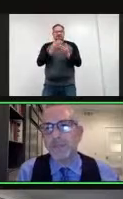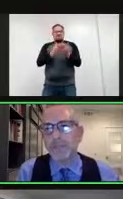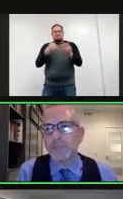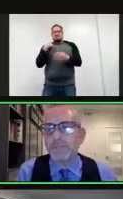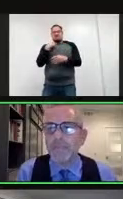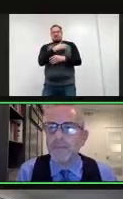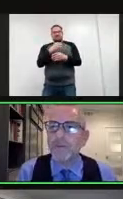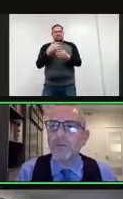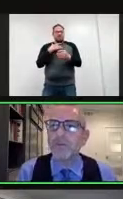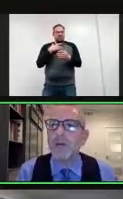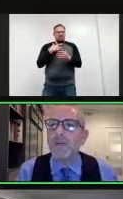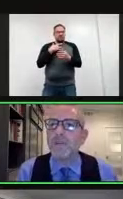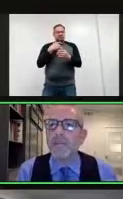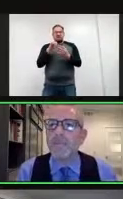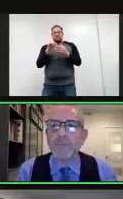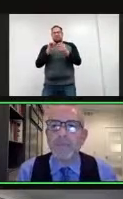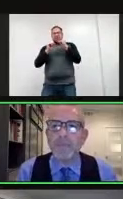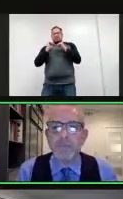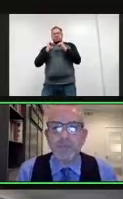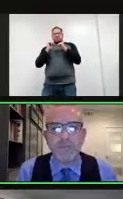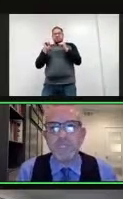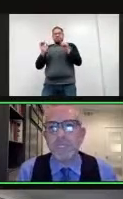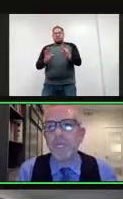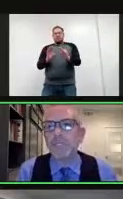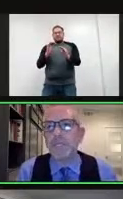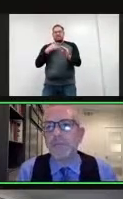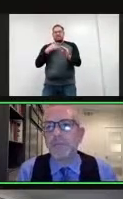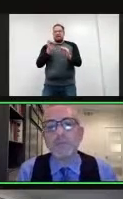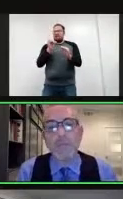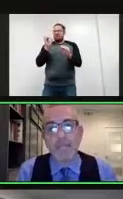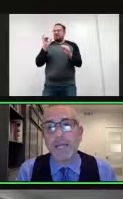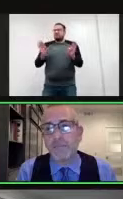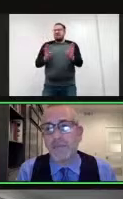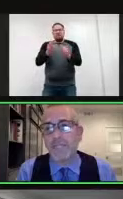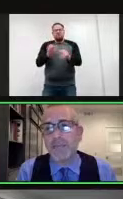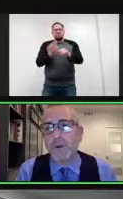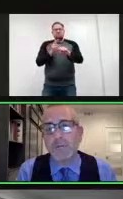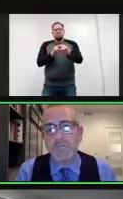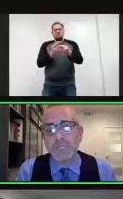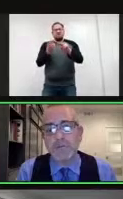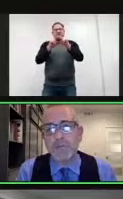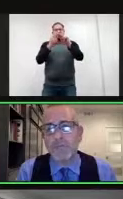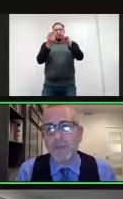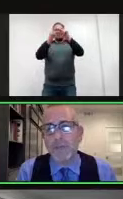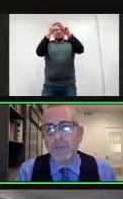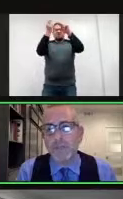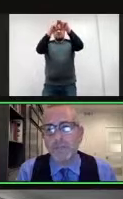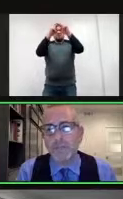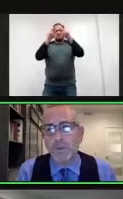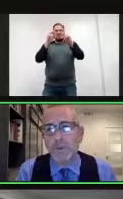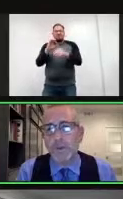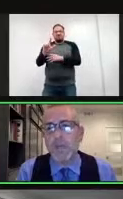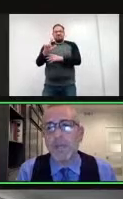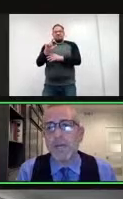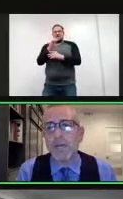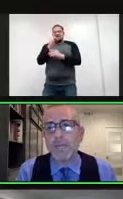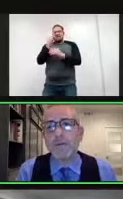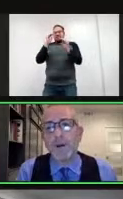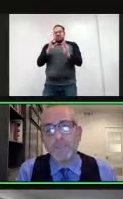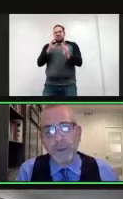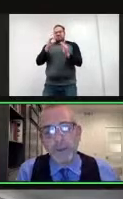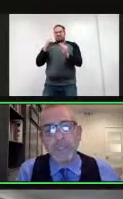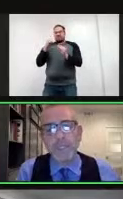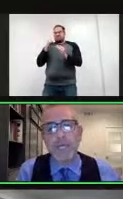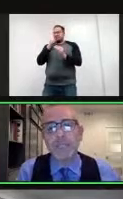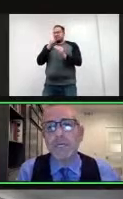goes back to the behavior issue, feel like misbehavior is increasing and teachers and classified staff aren't necessarily provided the support. There